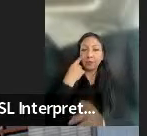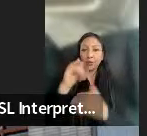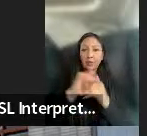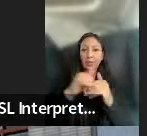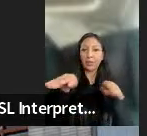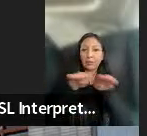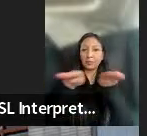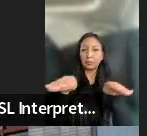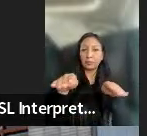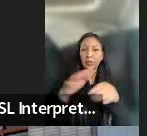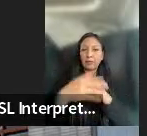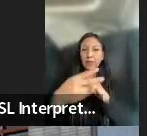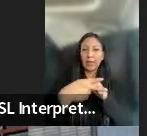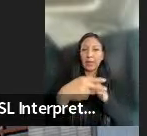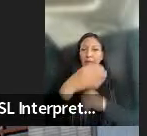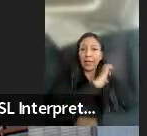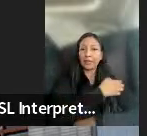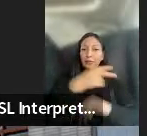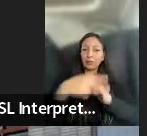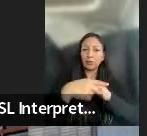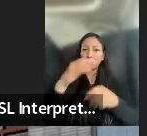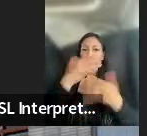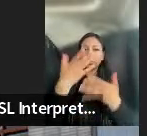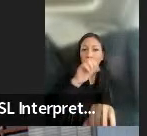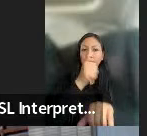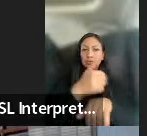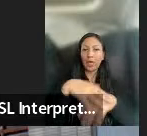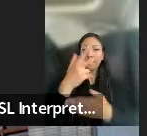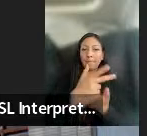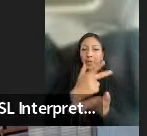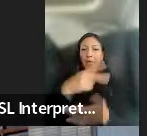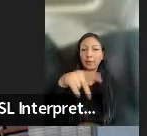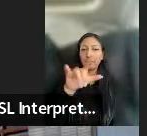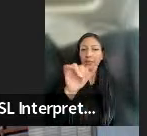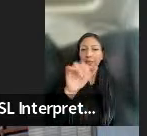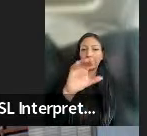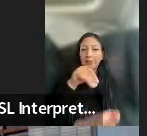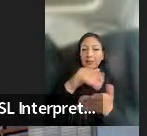energy storage system already existing in the city at the Barclays Center in Brooklyn.